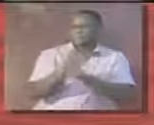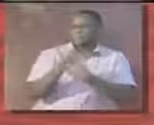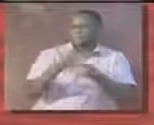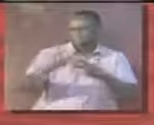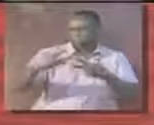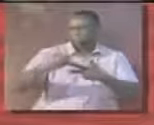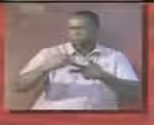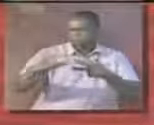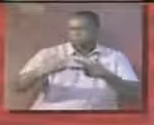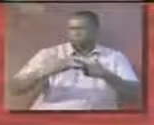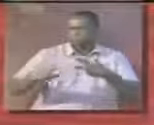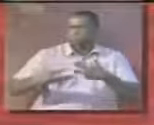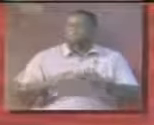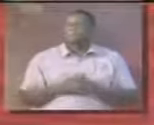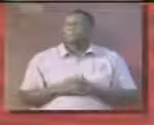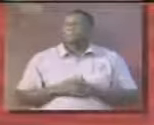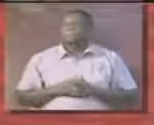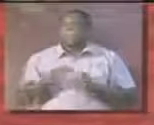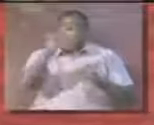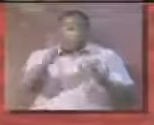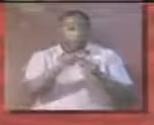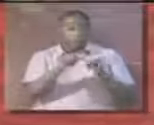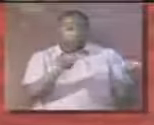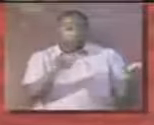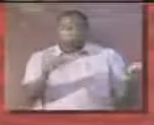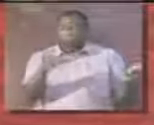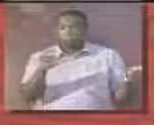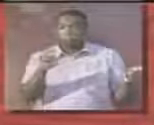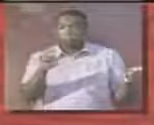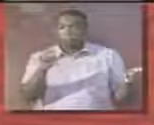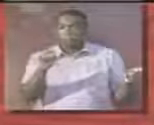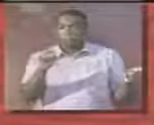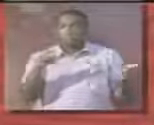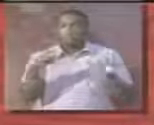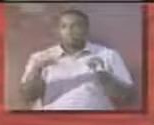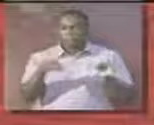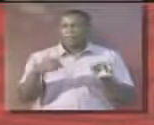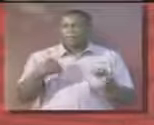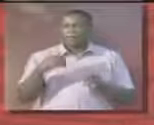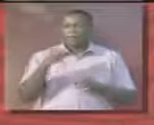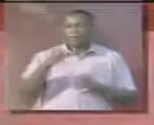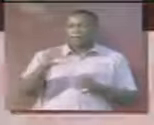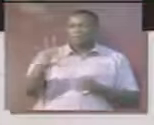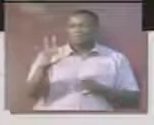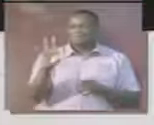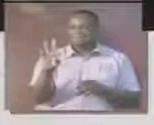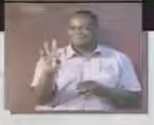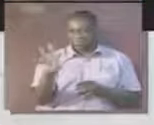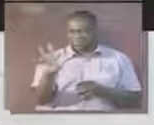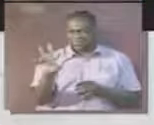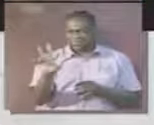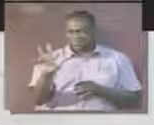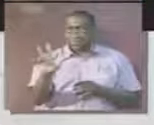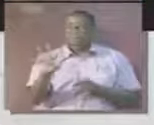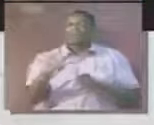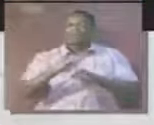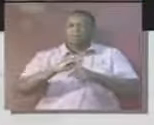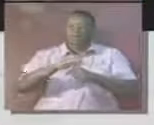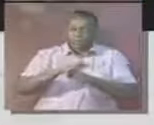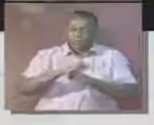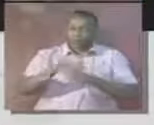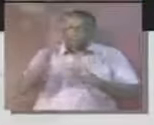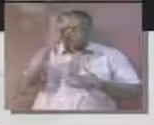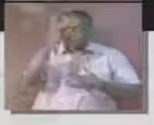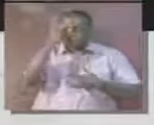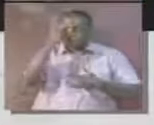CMO indicated, there were 173 COVID-positive patients in 5 of the